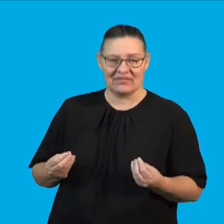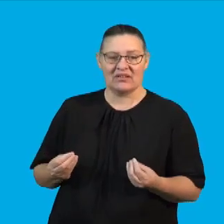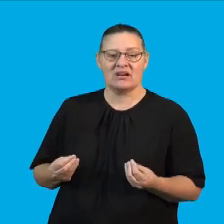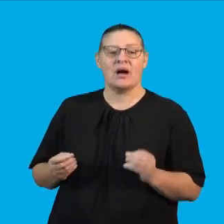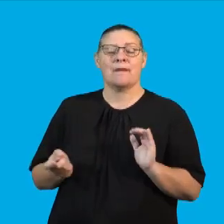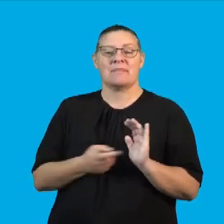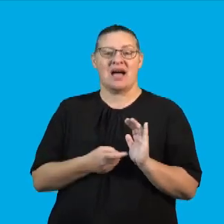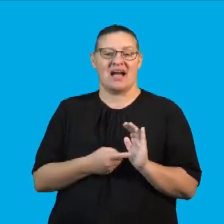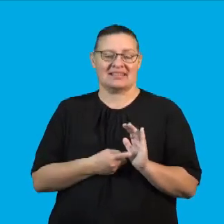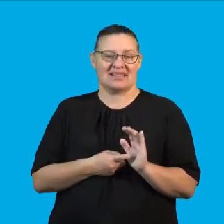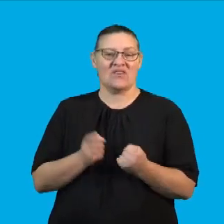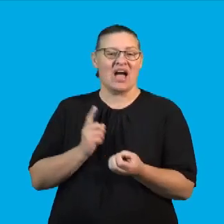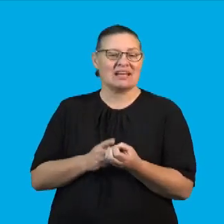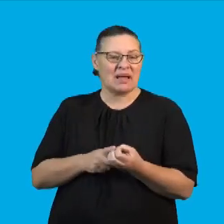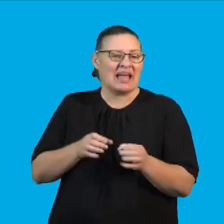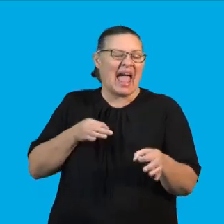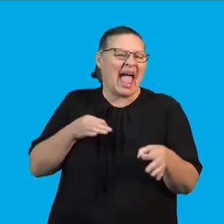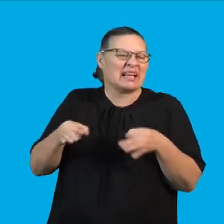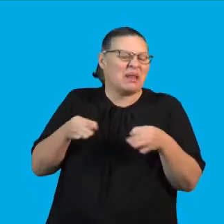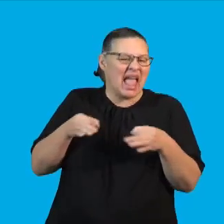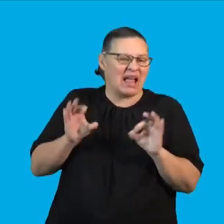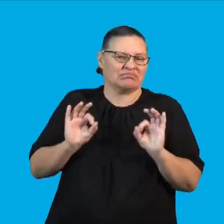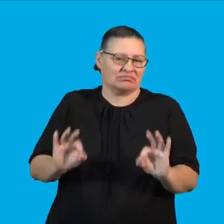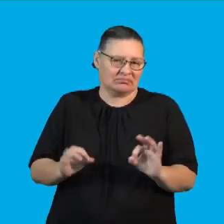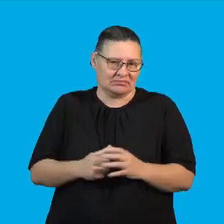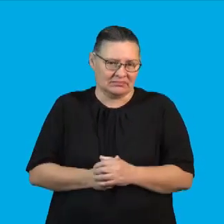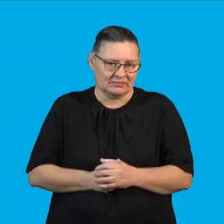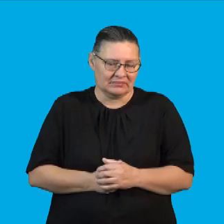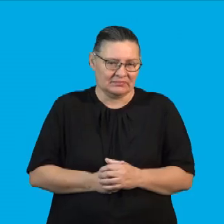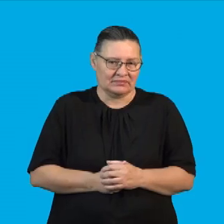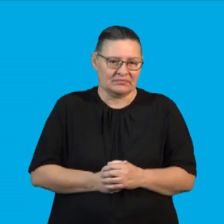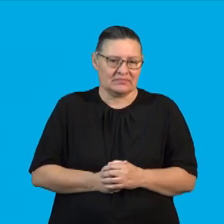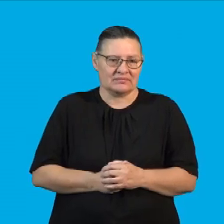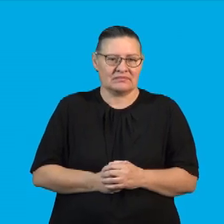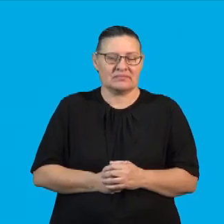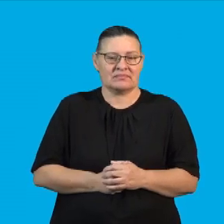got our 4 marks for our explained question.